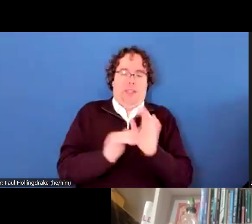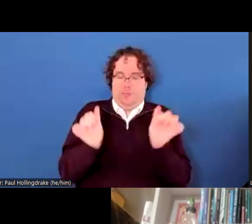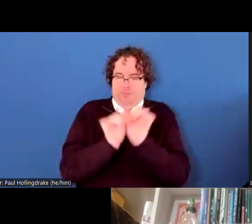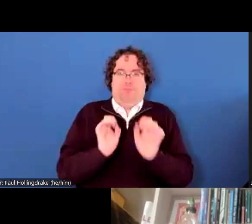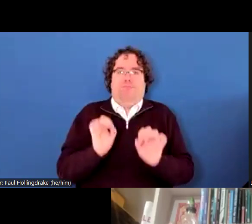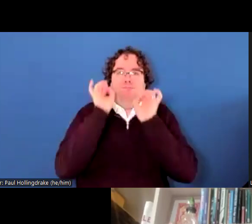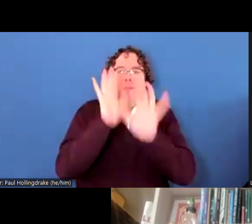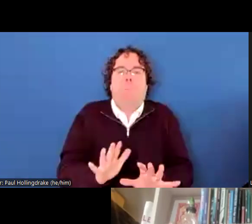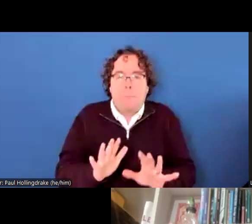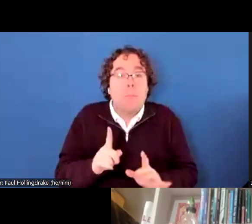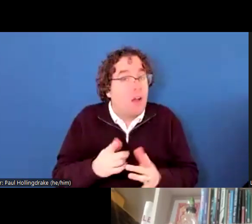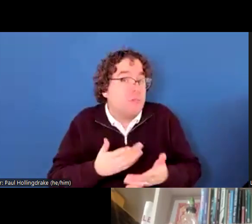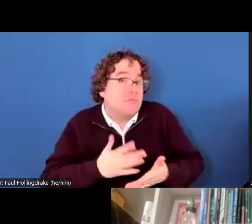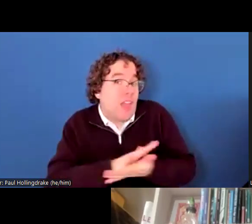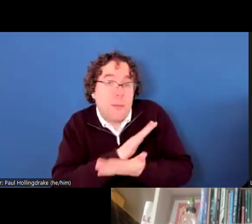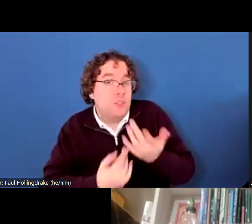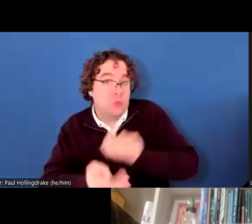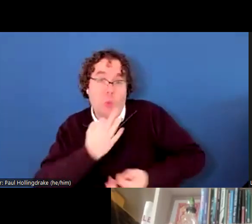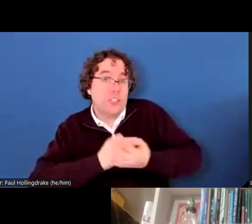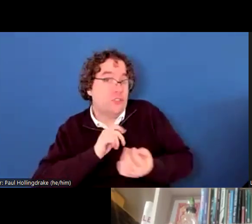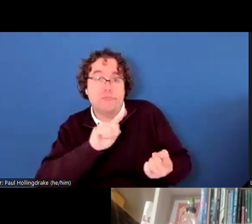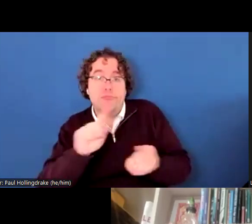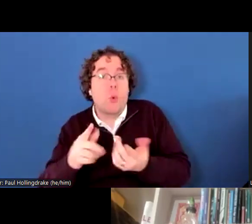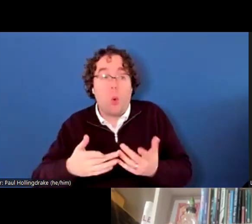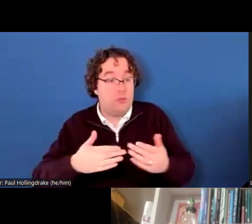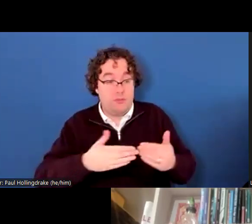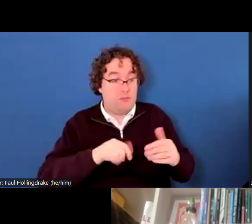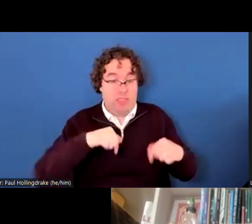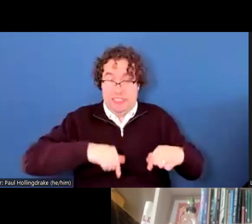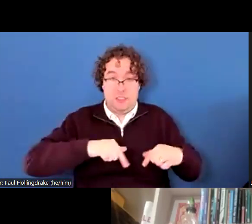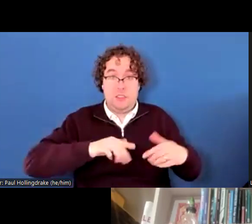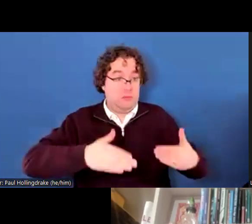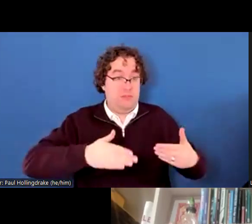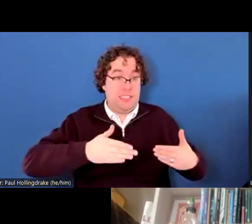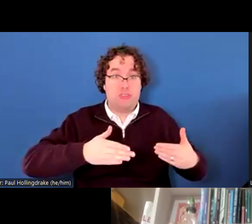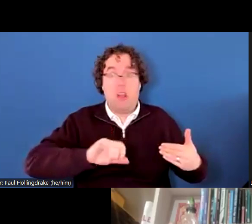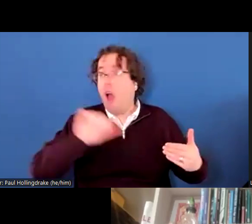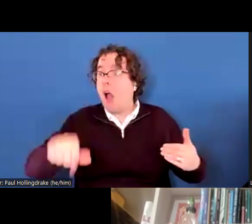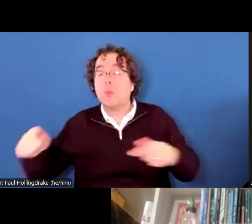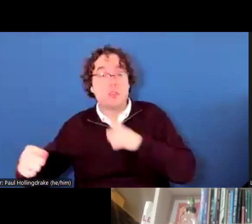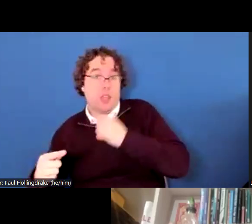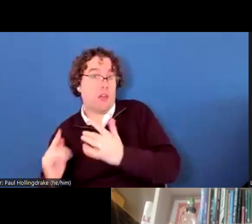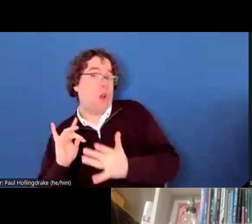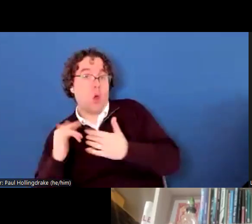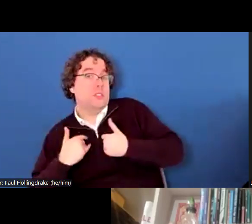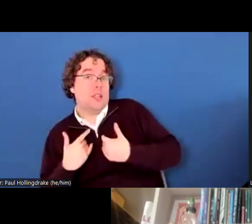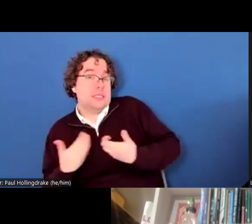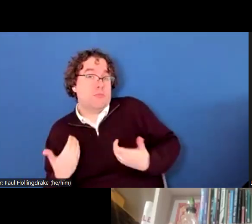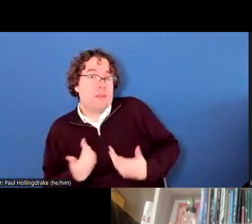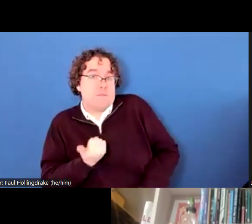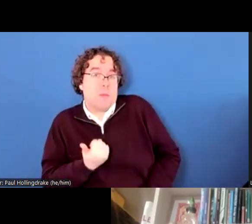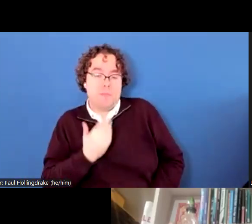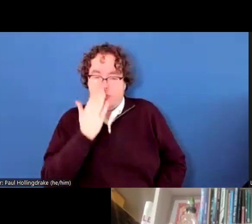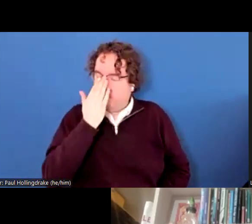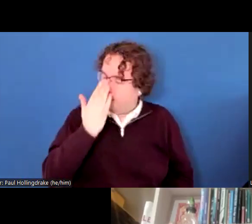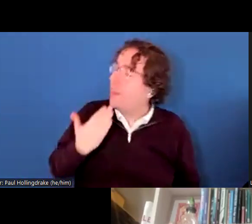happy to answer any questions, or if people want to reach out outside of this as well, happy to pick anything up. Thank you. That's a really kind